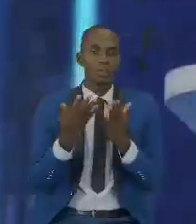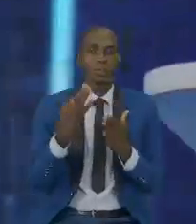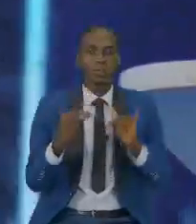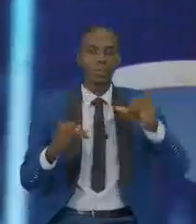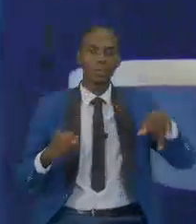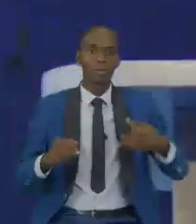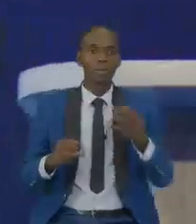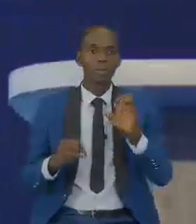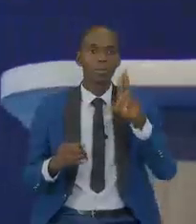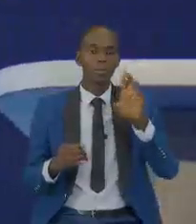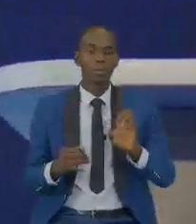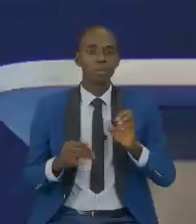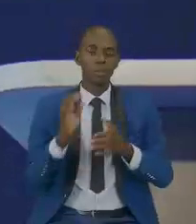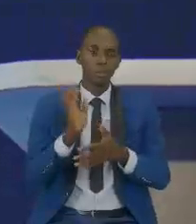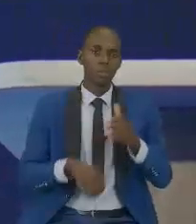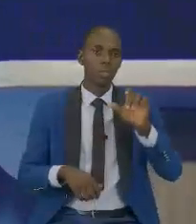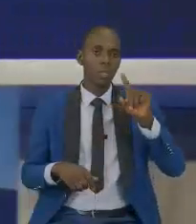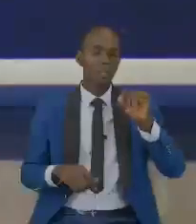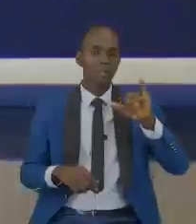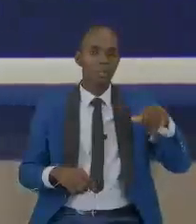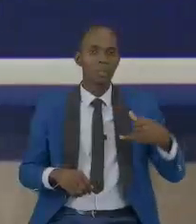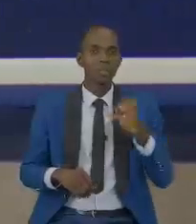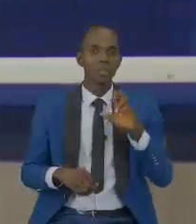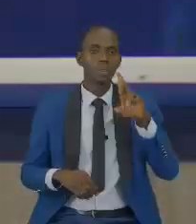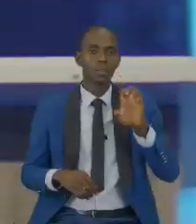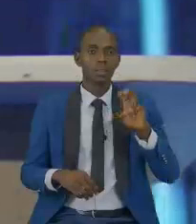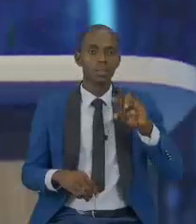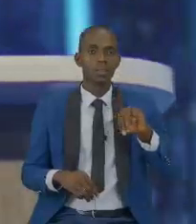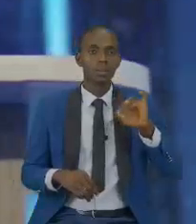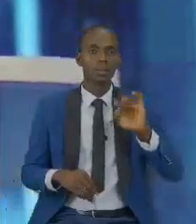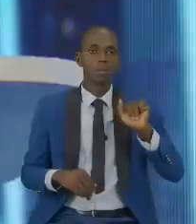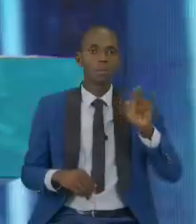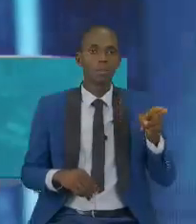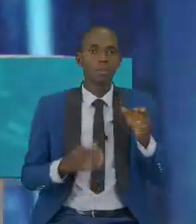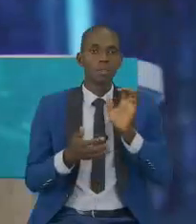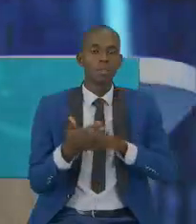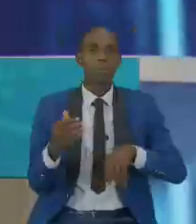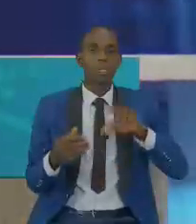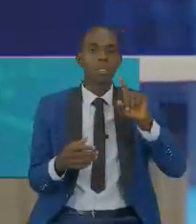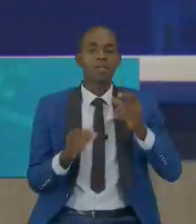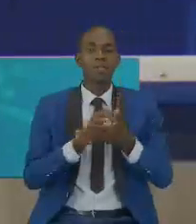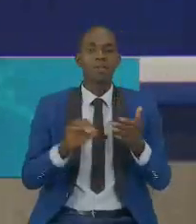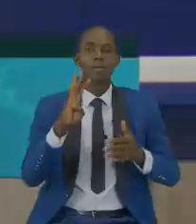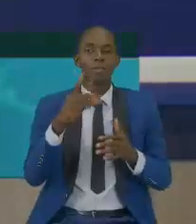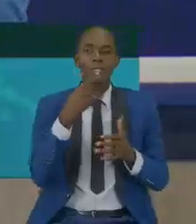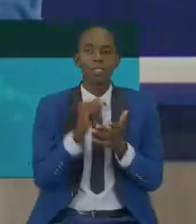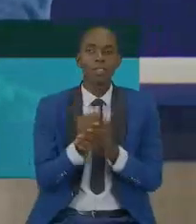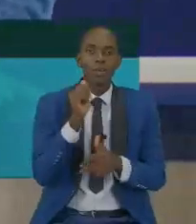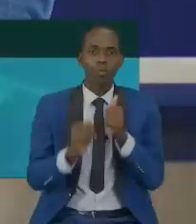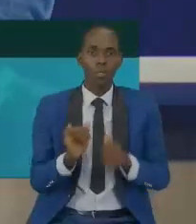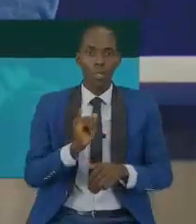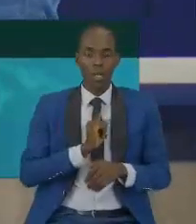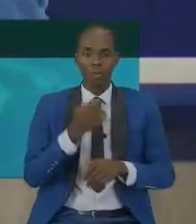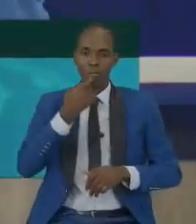chapter 11, verse 4. In Jeremiah chapter 11, verse 4, it says, which I commanded your